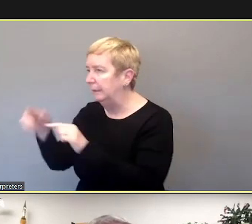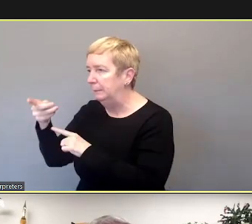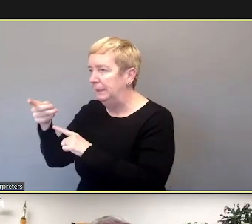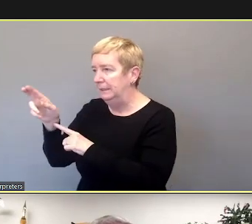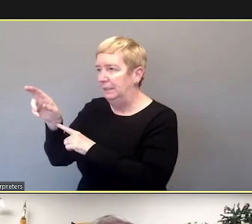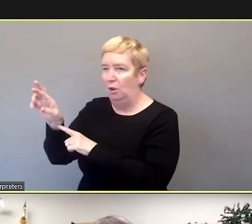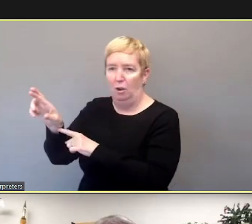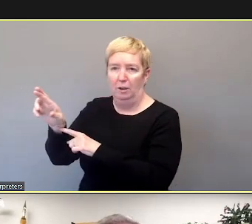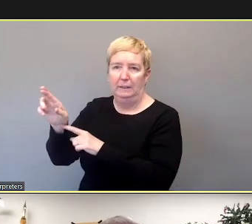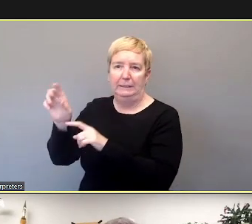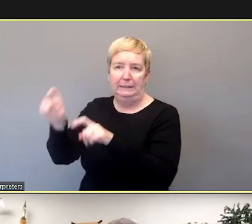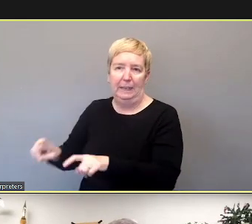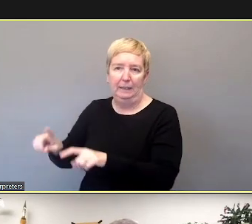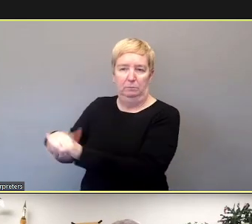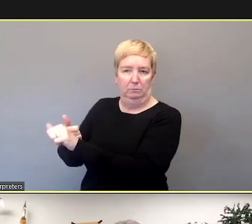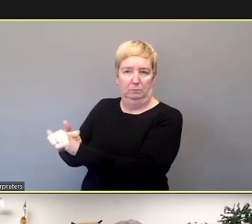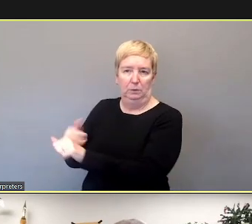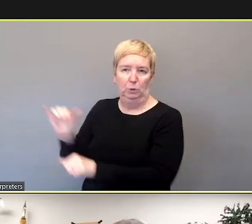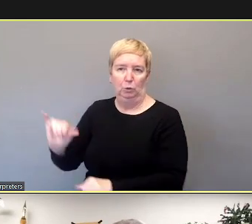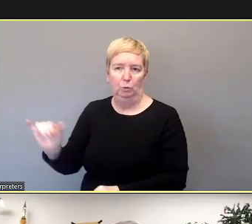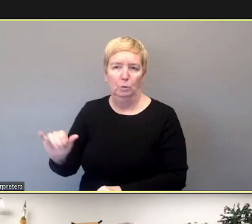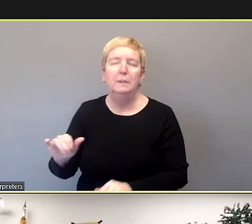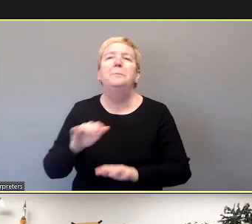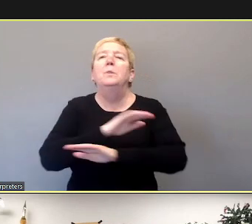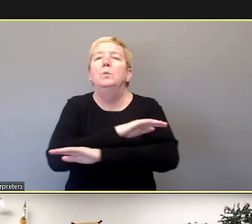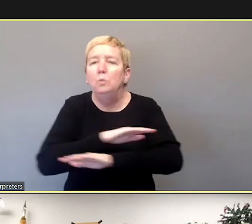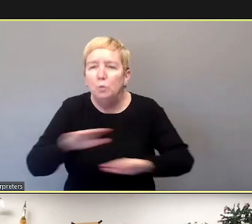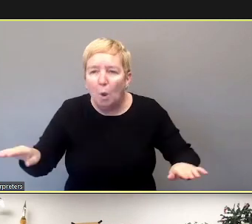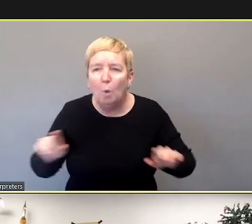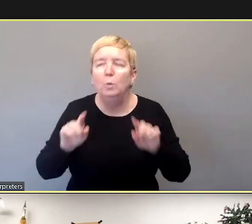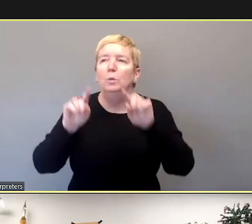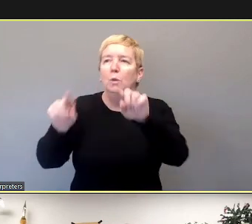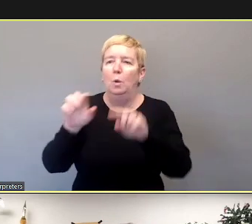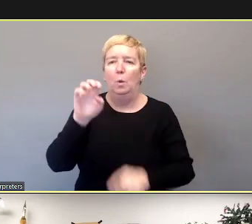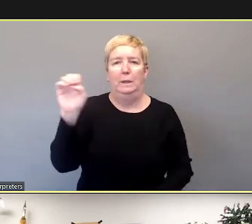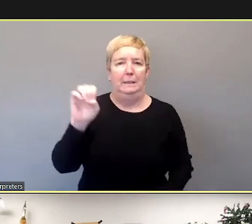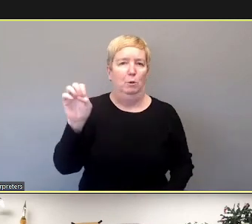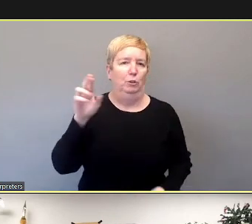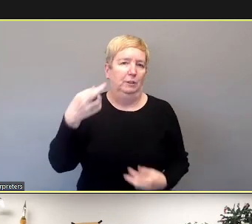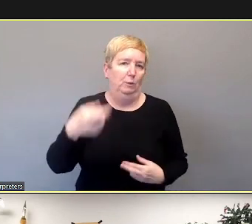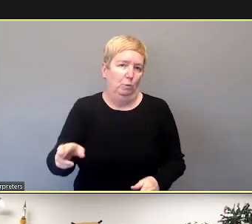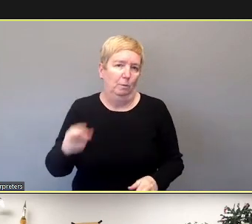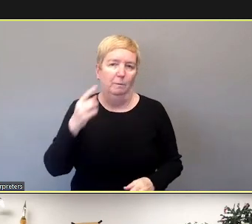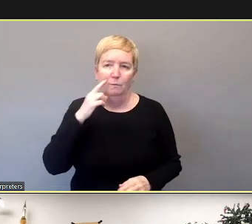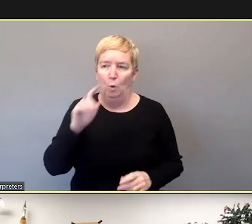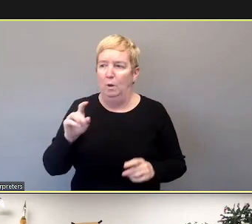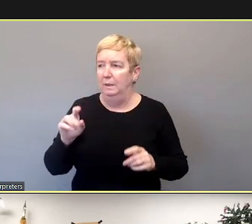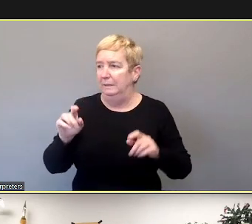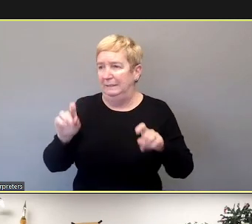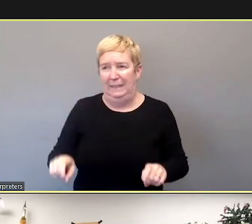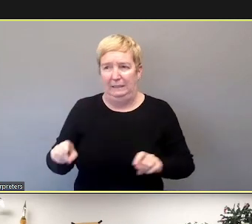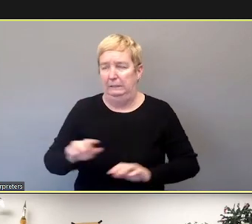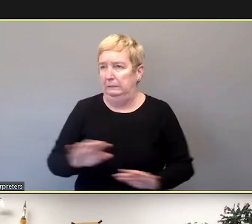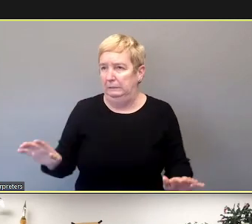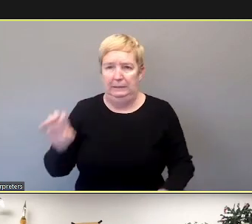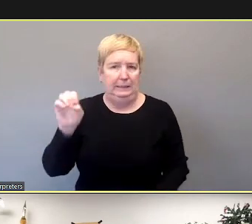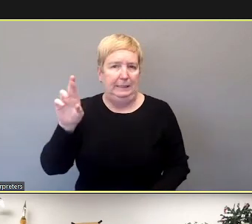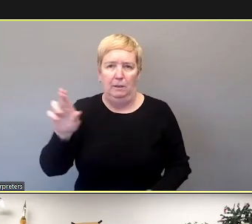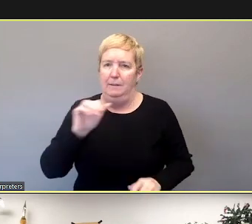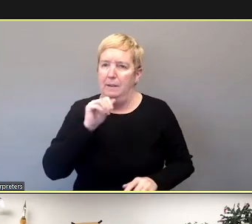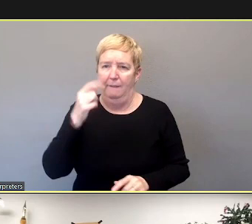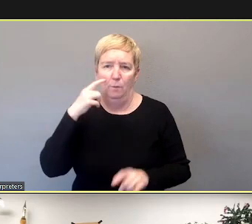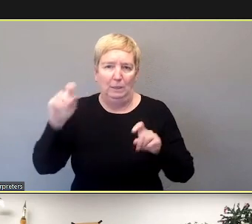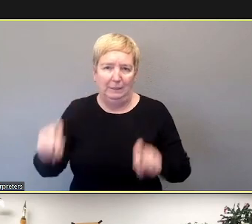people, don't go to the emergency room just to get a test. By now, hopefully most of you have at least